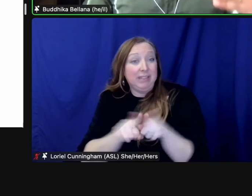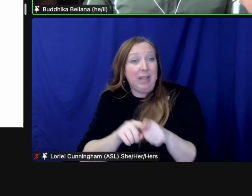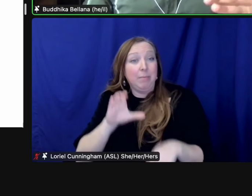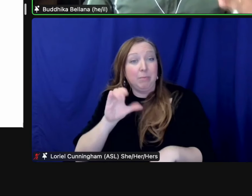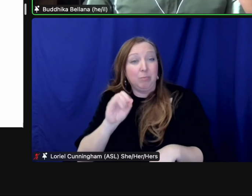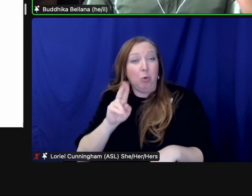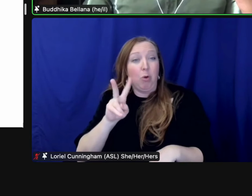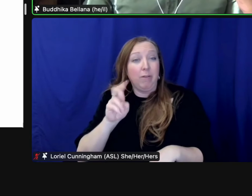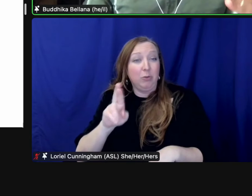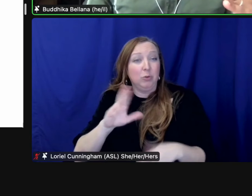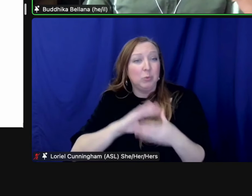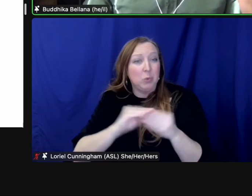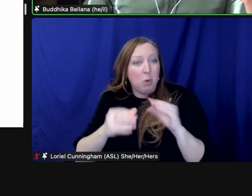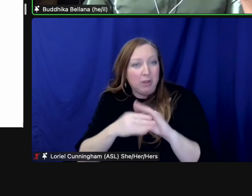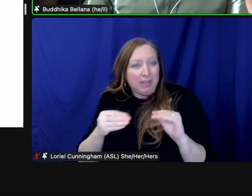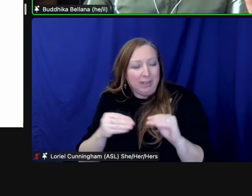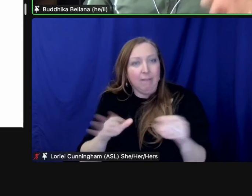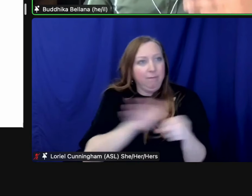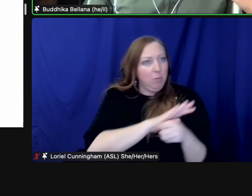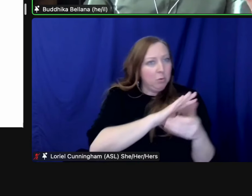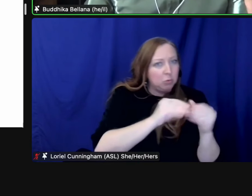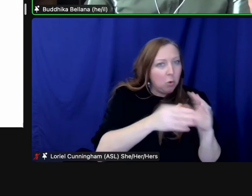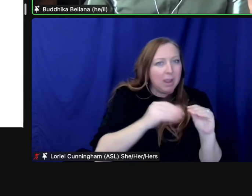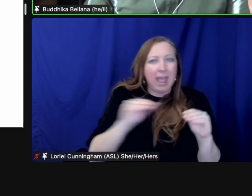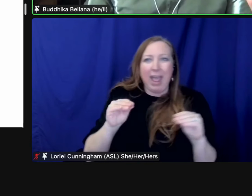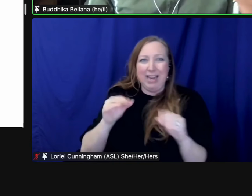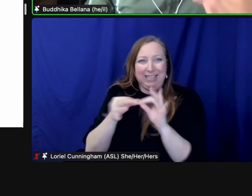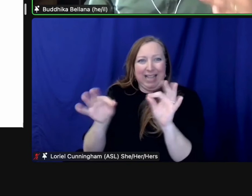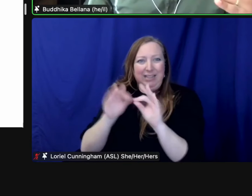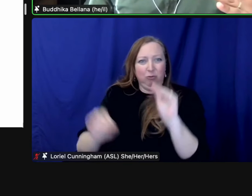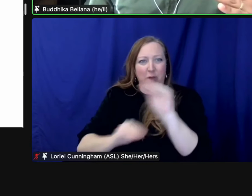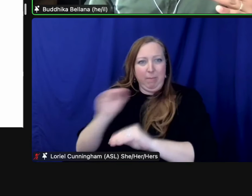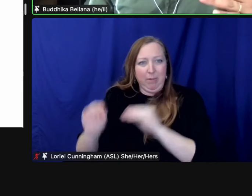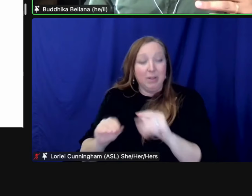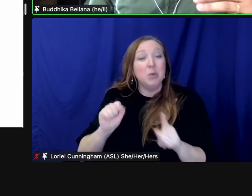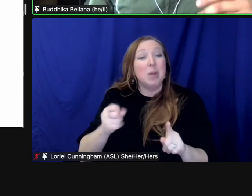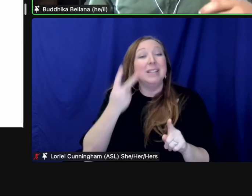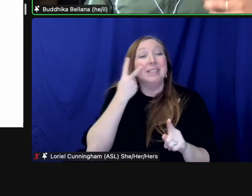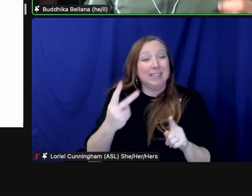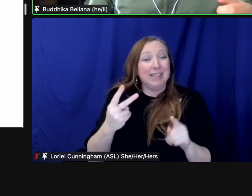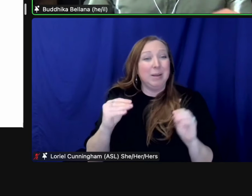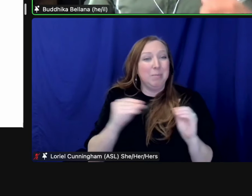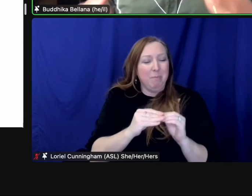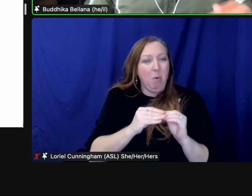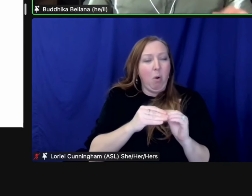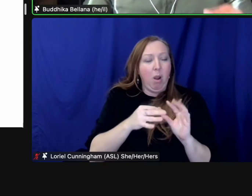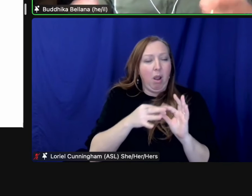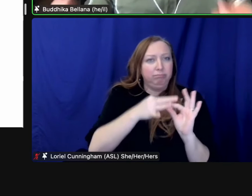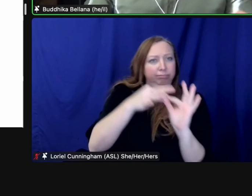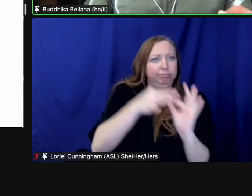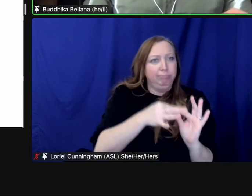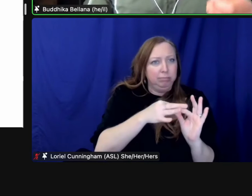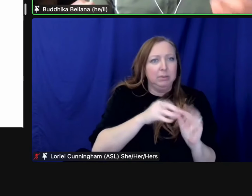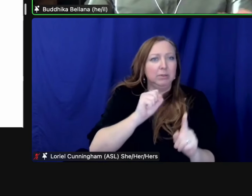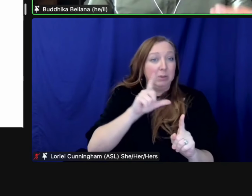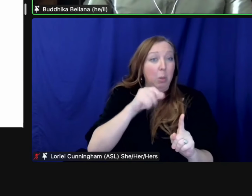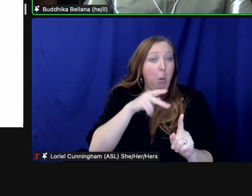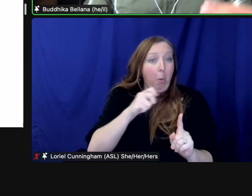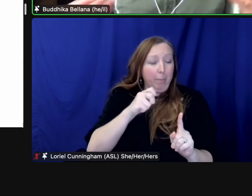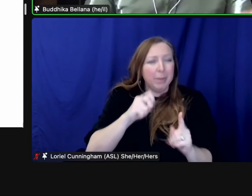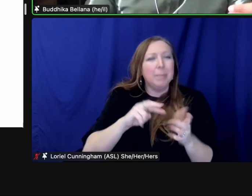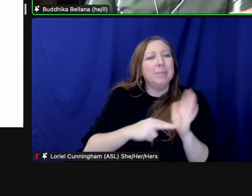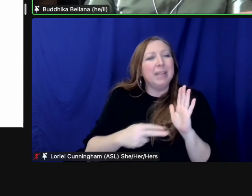sentence scrambled condition, and again you can see a steeper slope for the intact condition than the sentence scrambled condition, suggesting that story themes are perseverating in